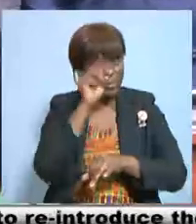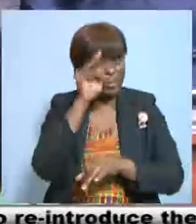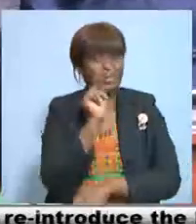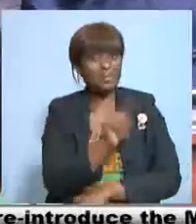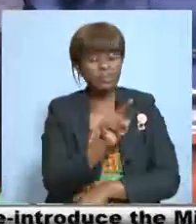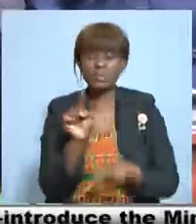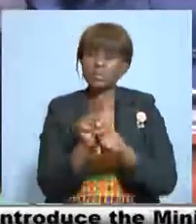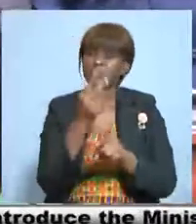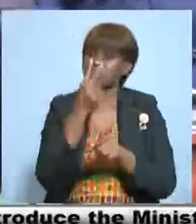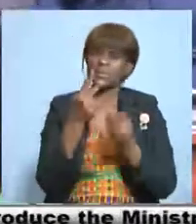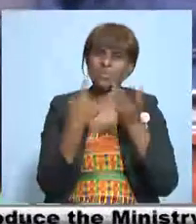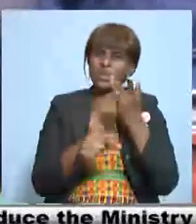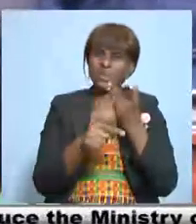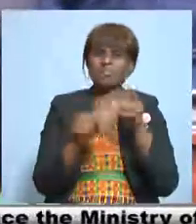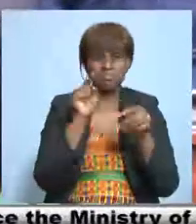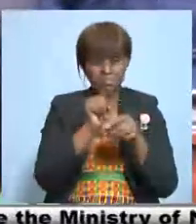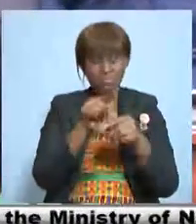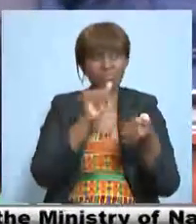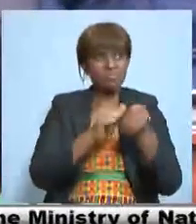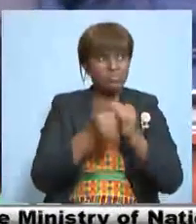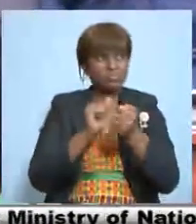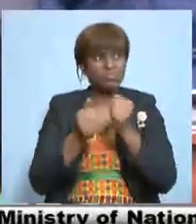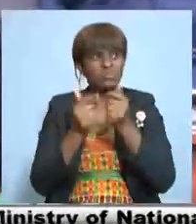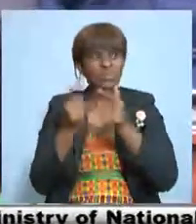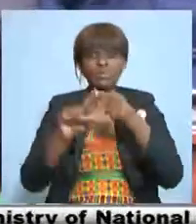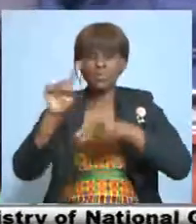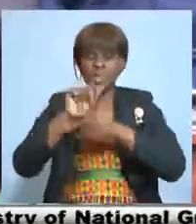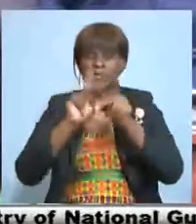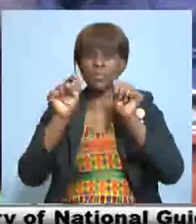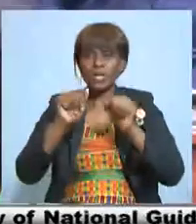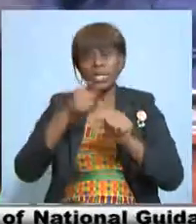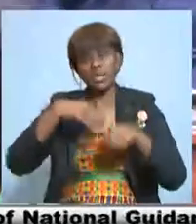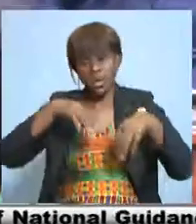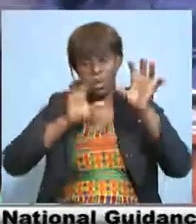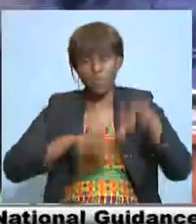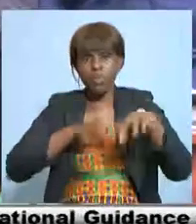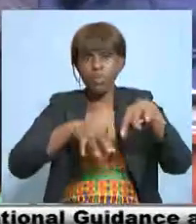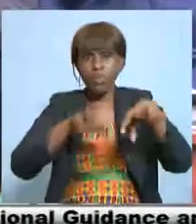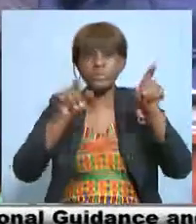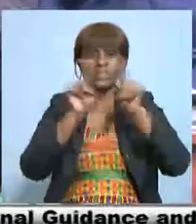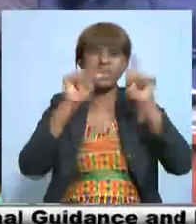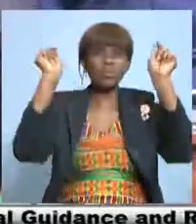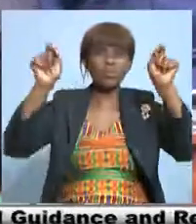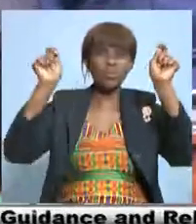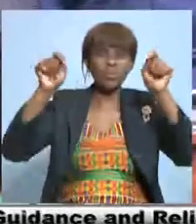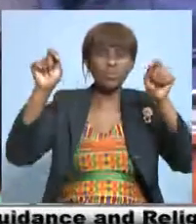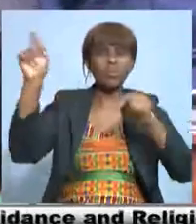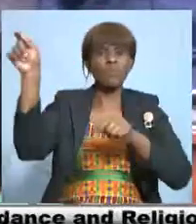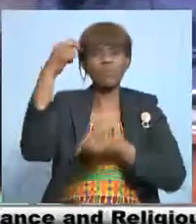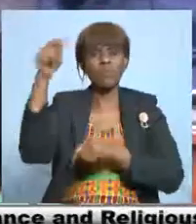ministry has seen bad vices. Today, people can go and march and chant and raise